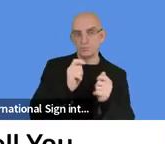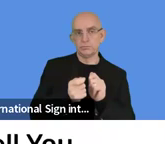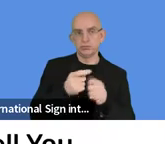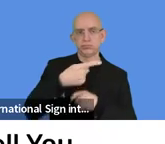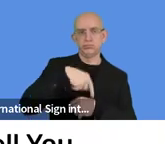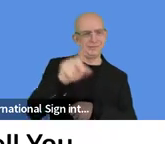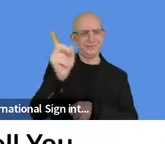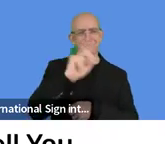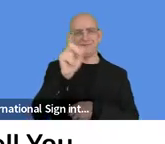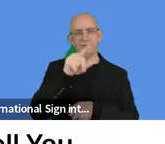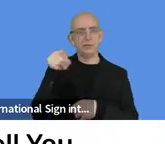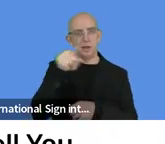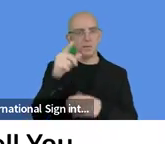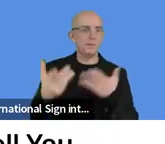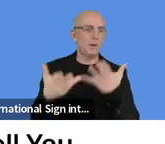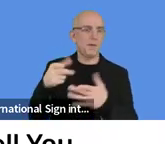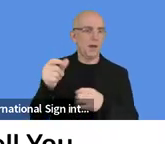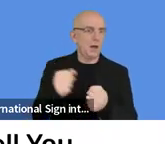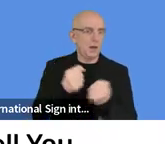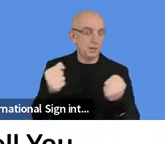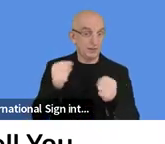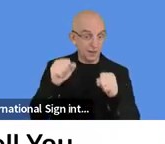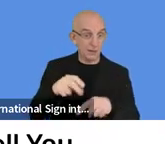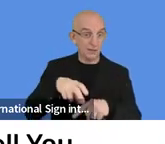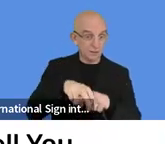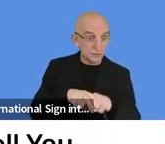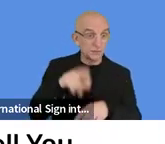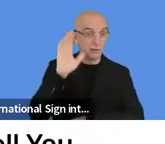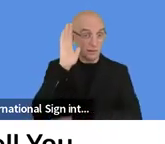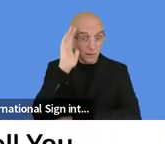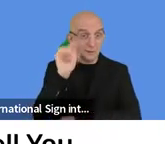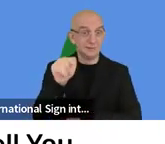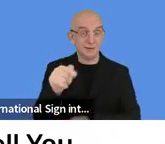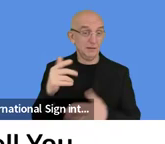them. So then I could come back and say, you know what, you're absolutely right.